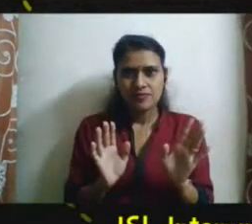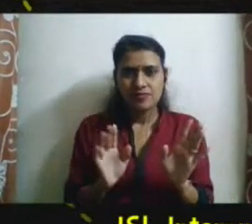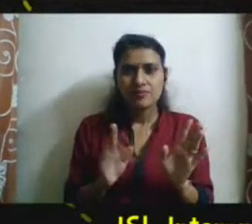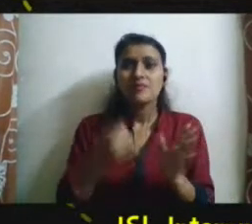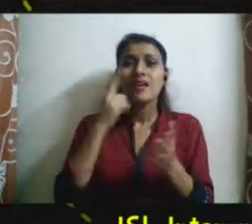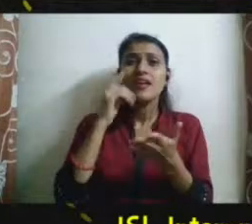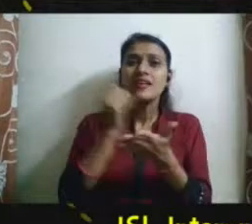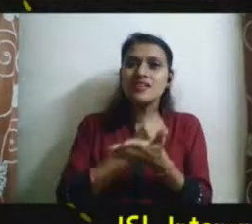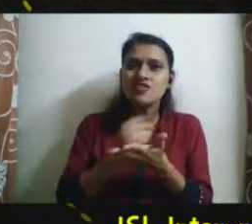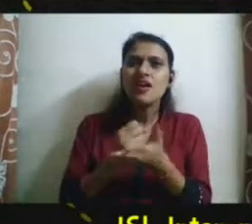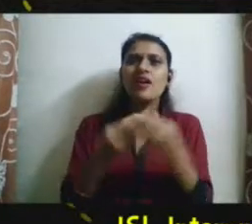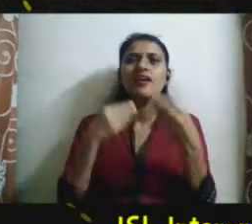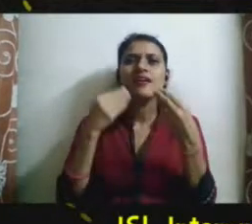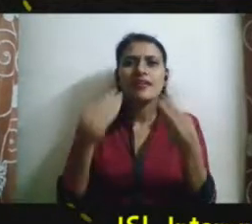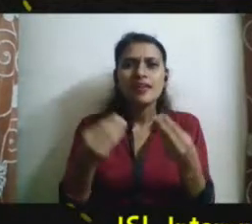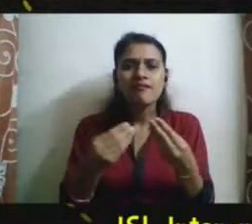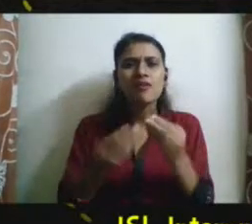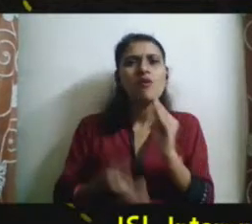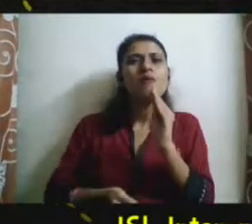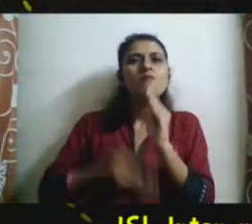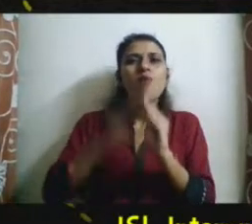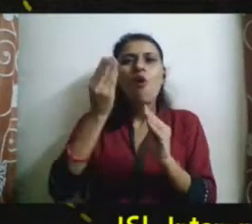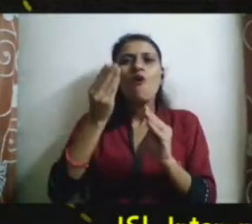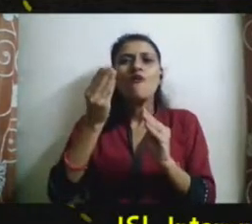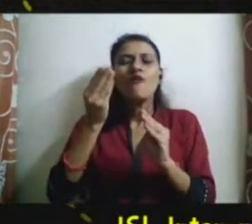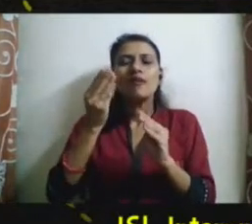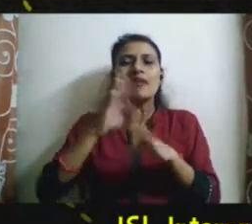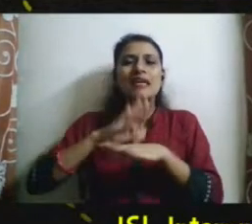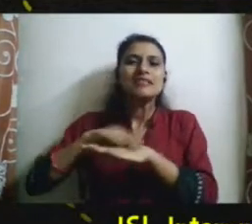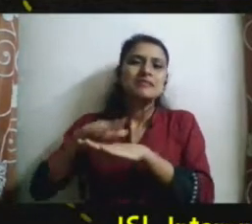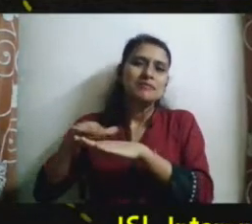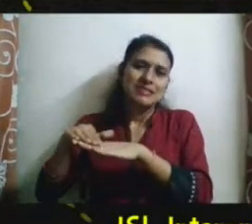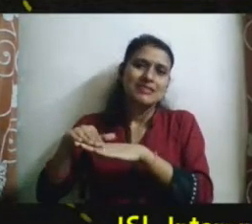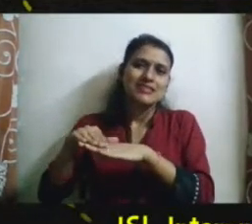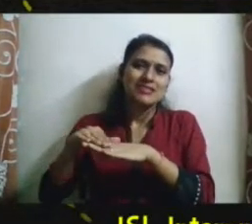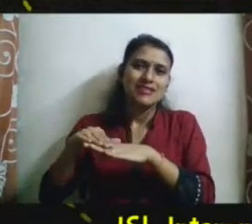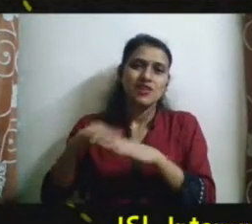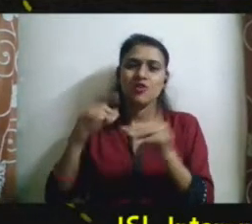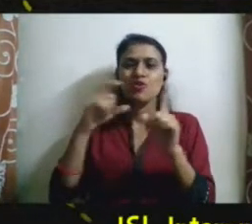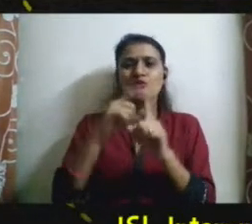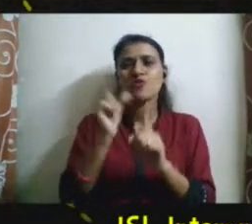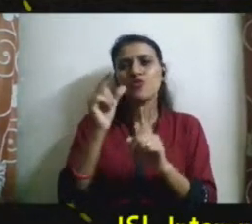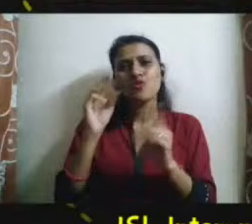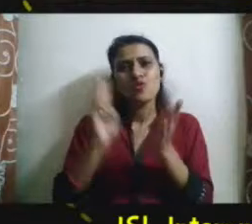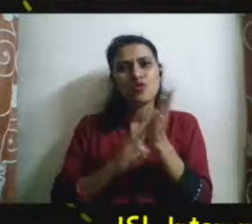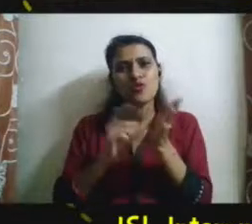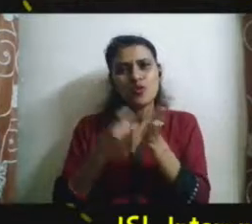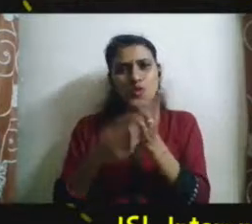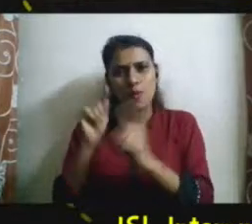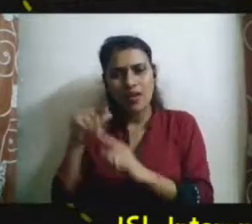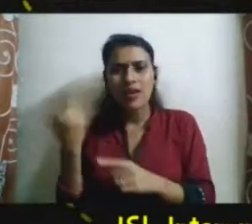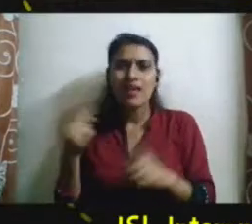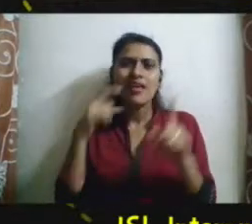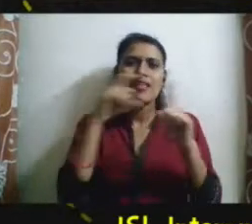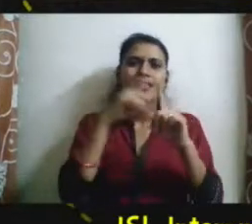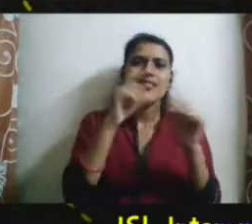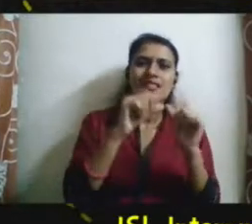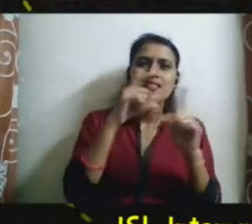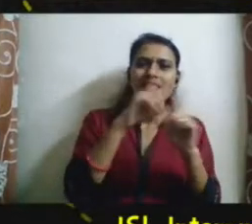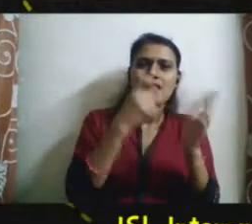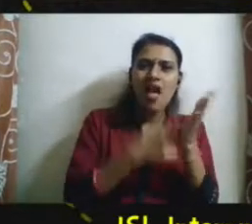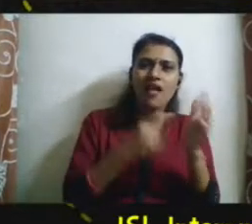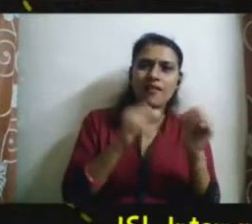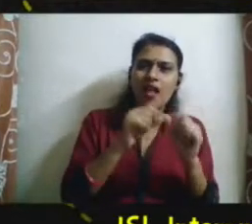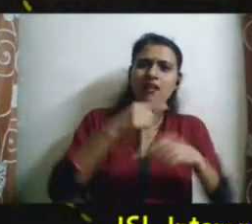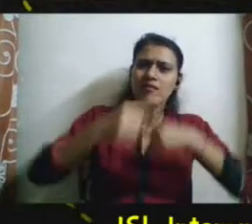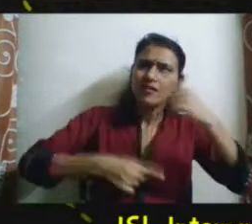you a picture of a much more profound experience. So Tumri Dadra constantly plays with